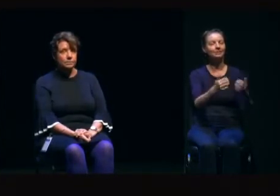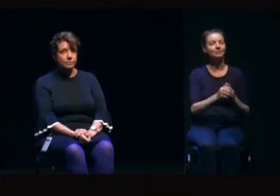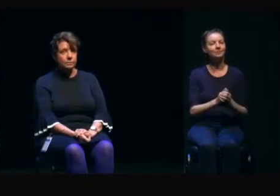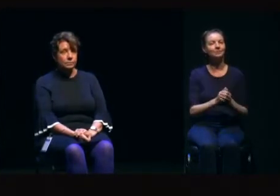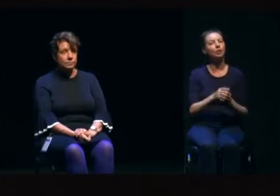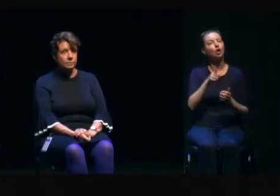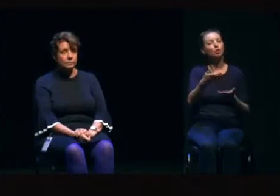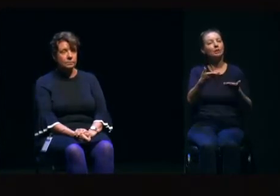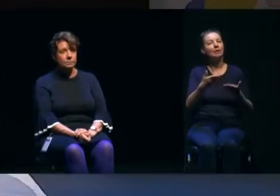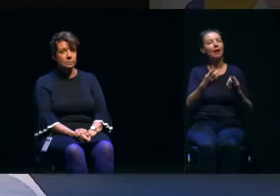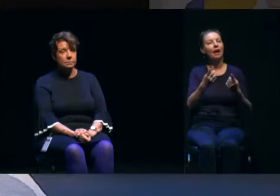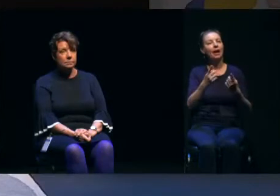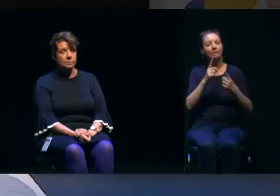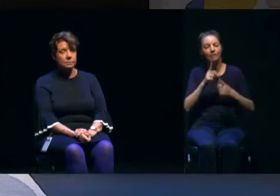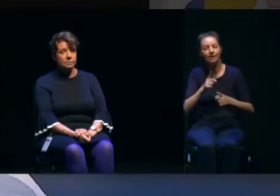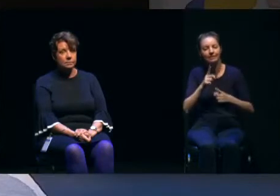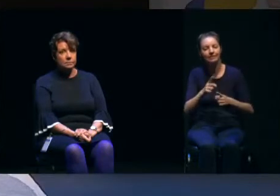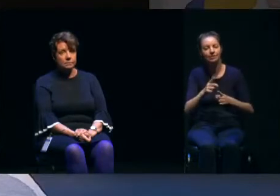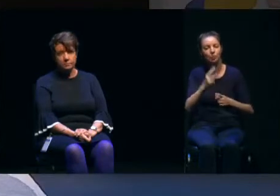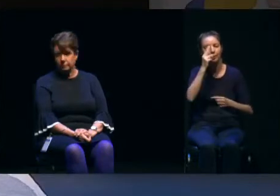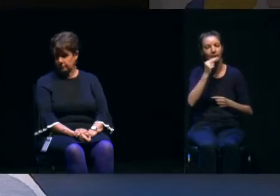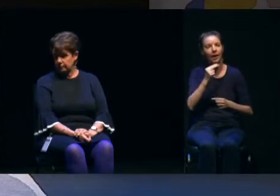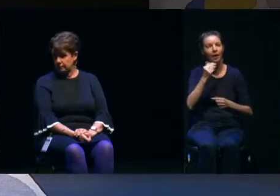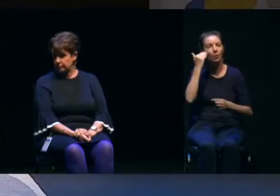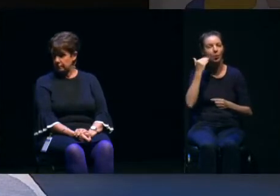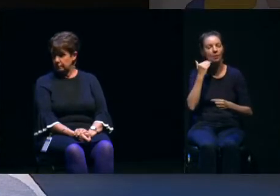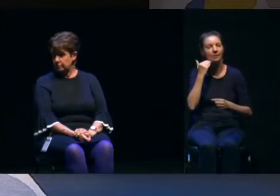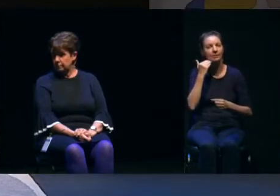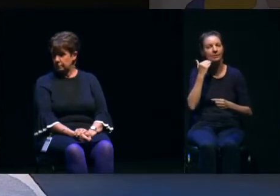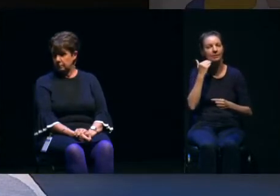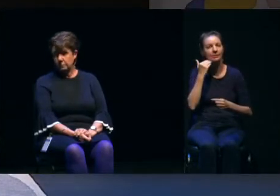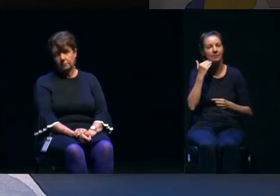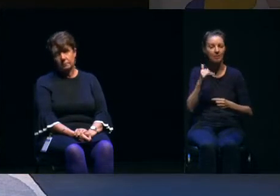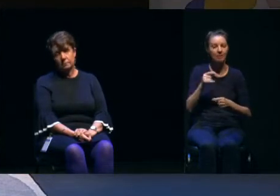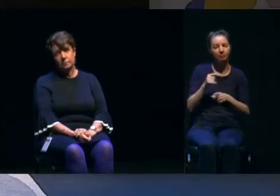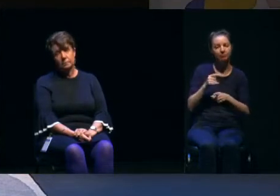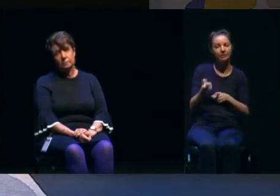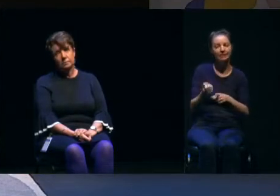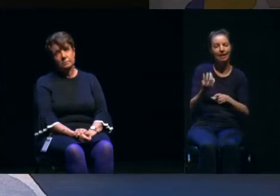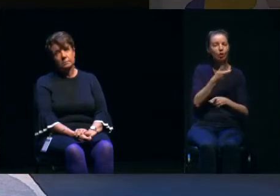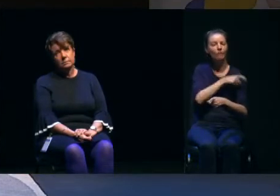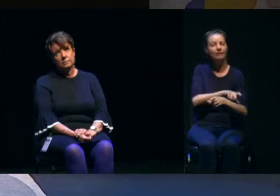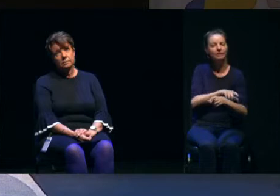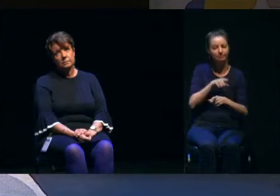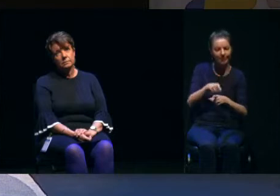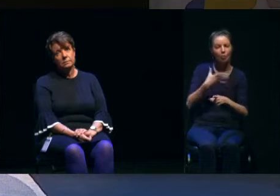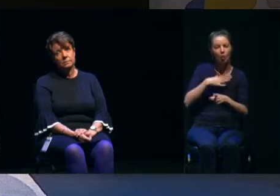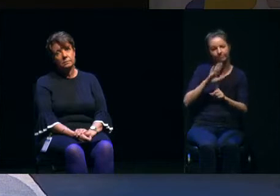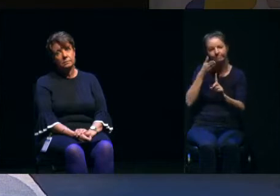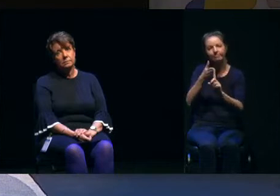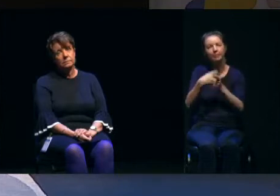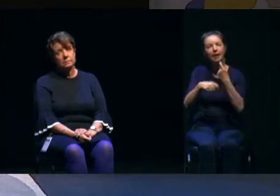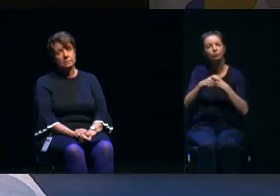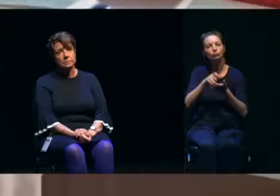would you give to a young woman, not a confident, maybe young woman, seeking to become a writer? What would